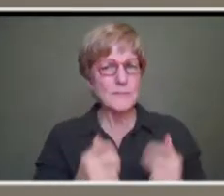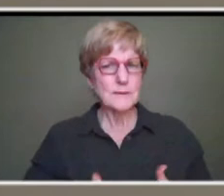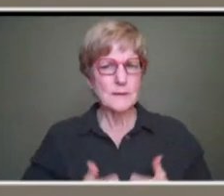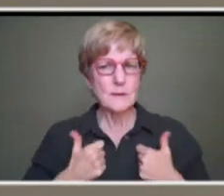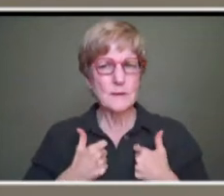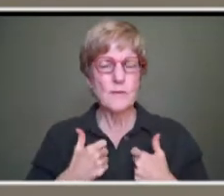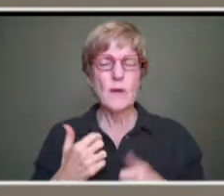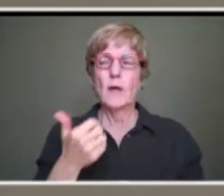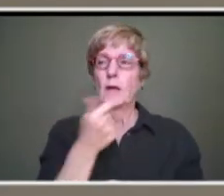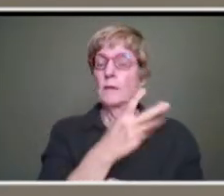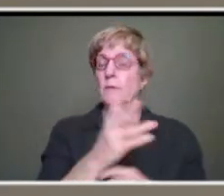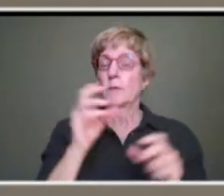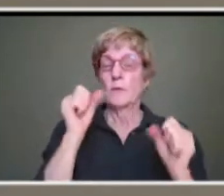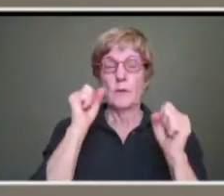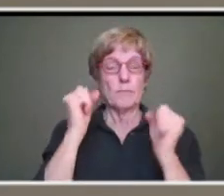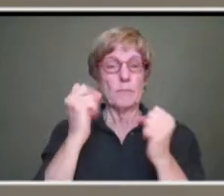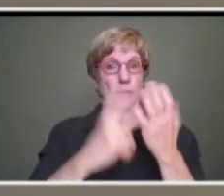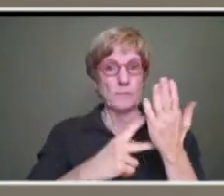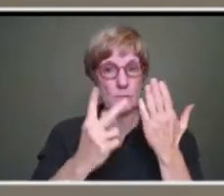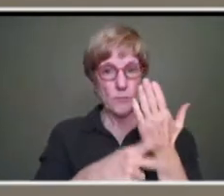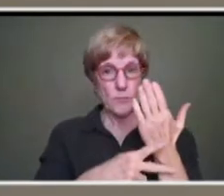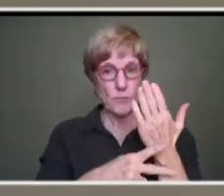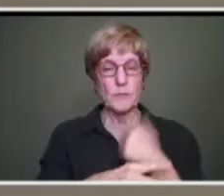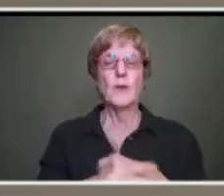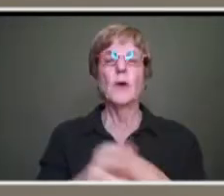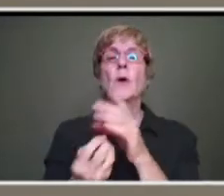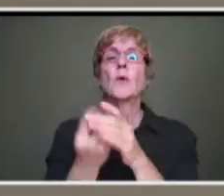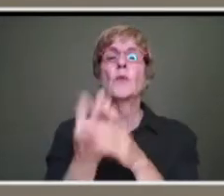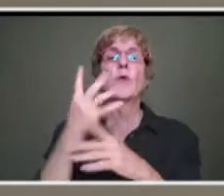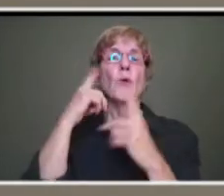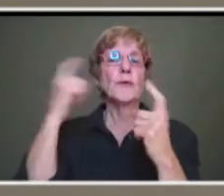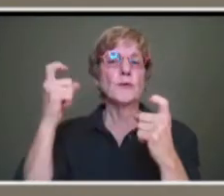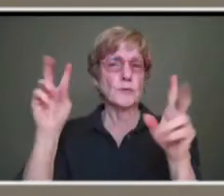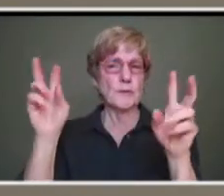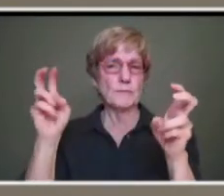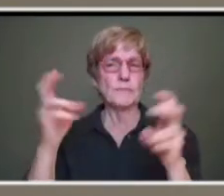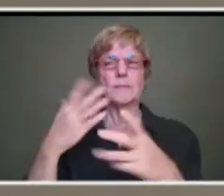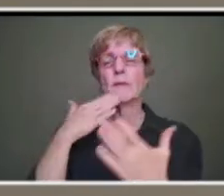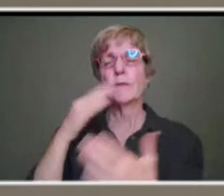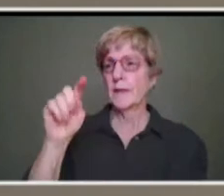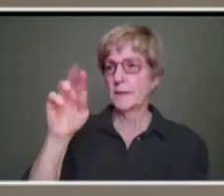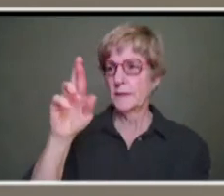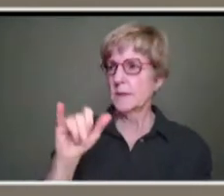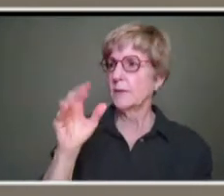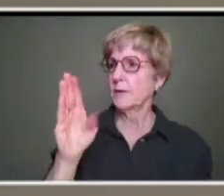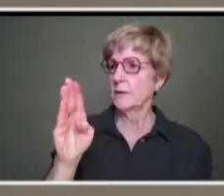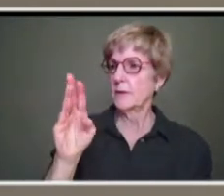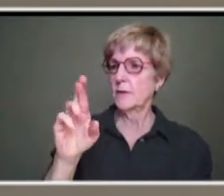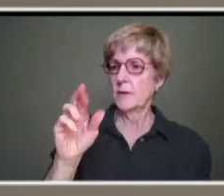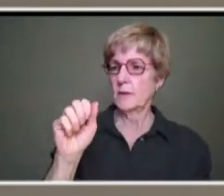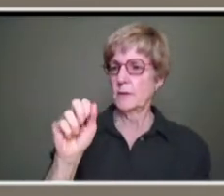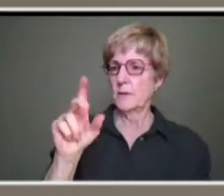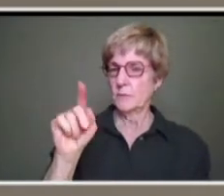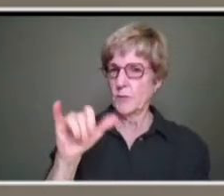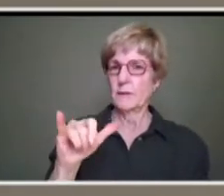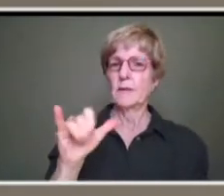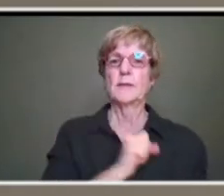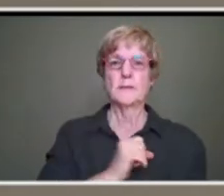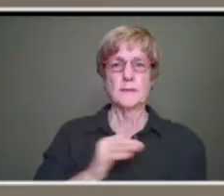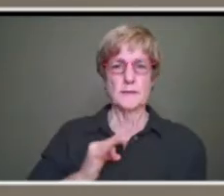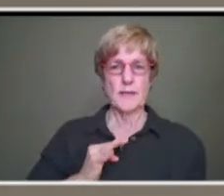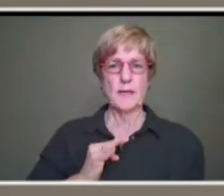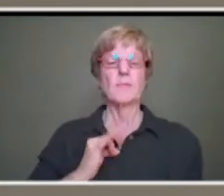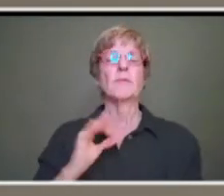of amazing programs including growing the dreams so I would like to thank Terry Bradley and all of the staff of Charlotte Mecklenburg Community